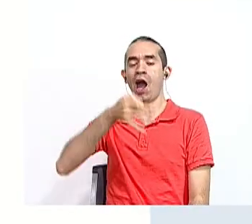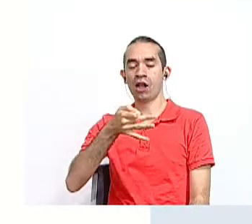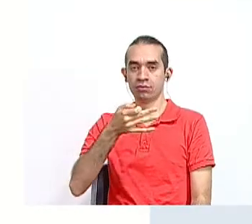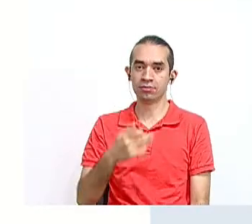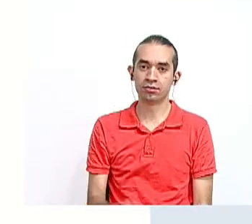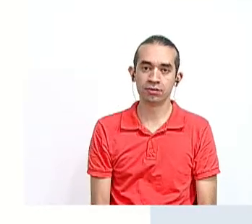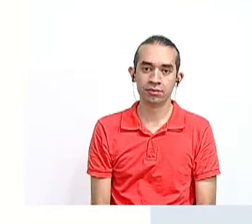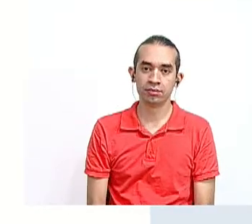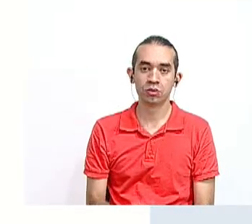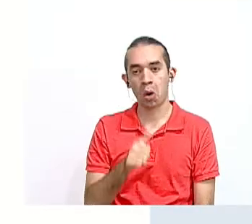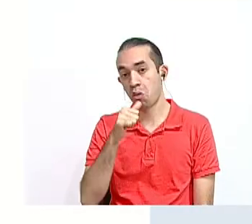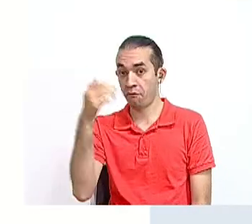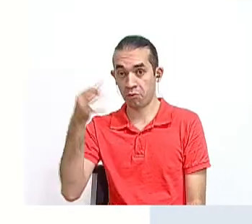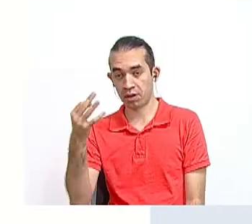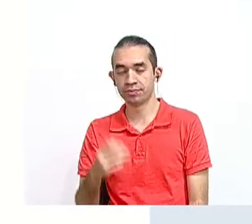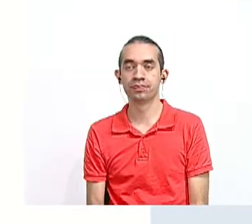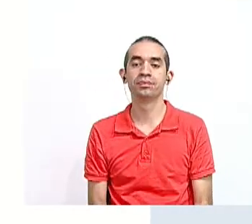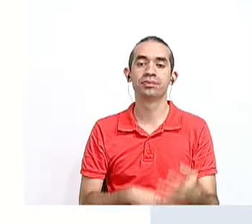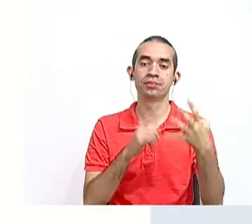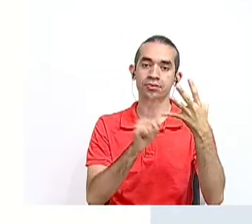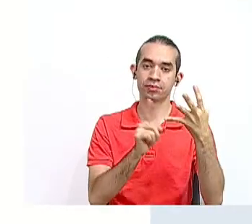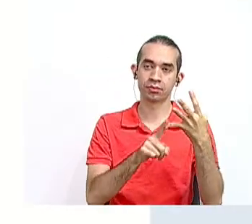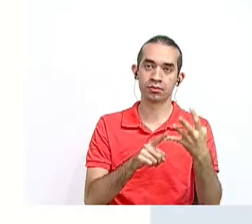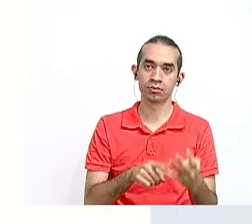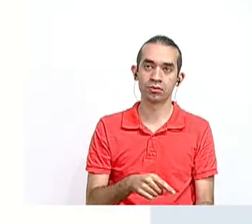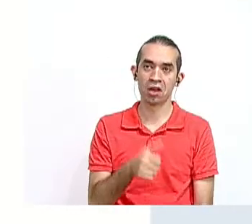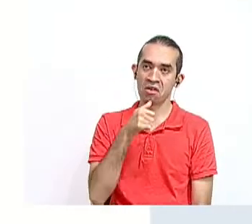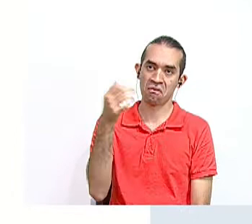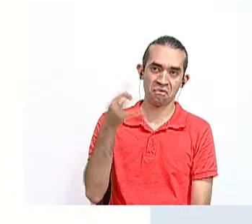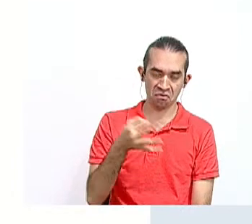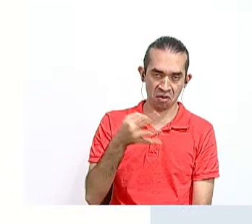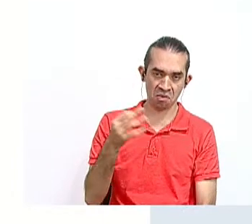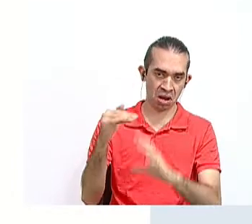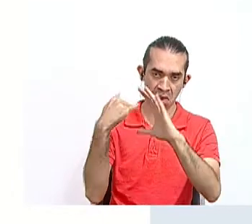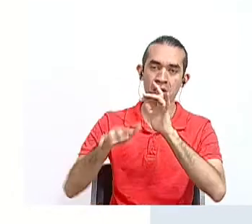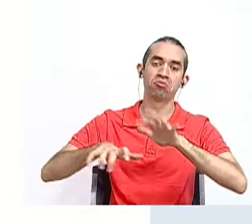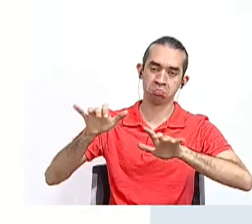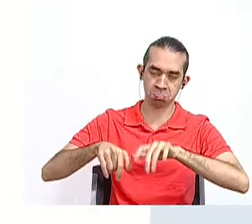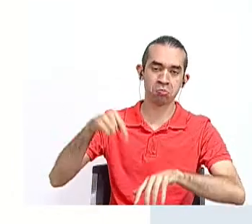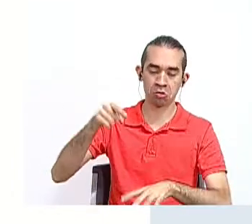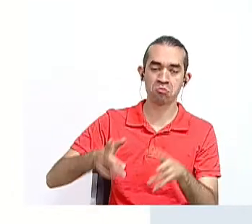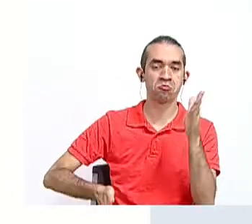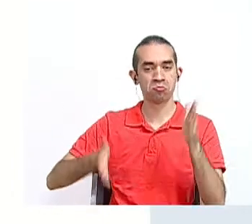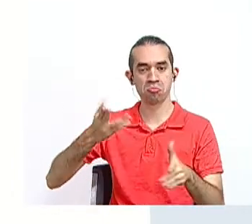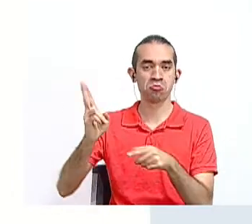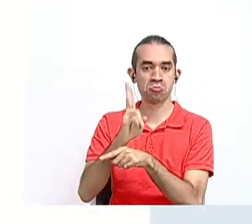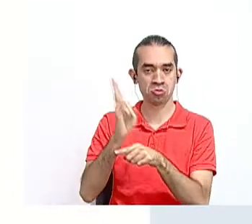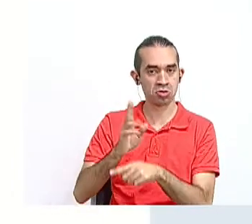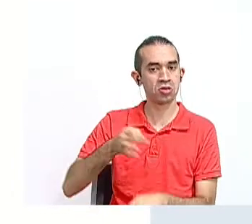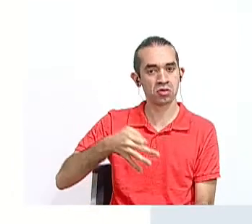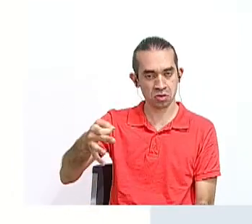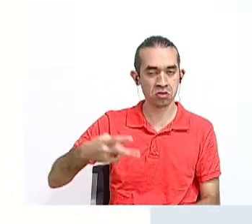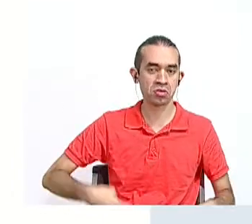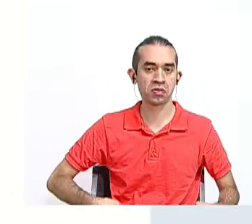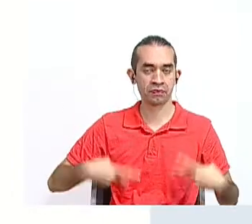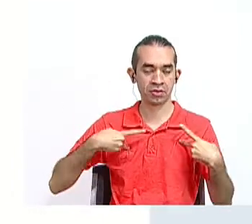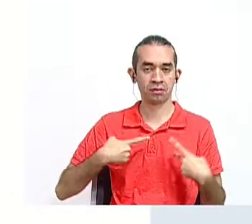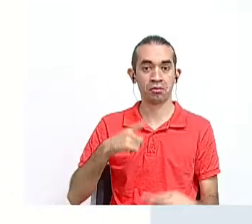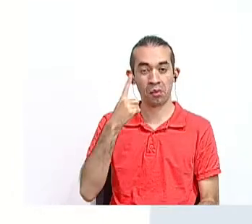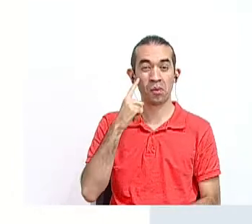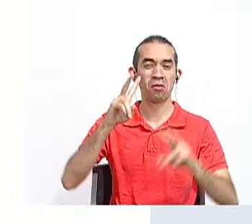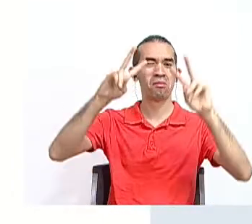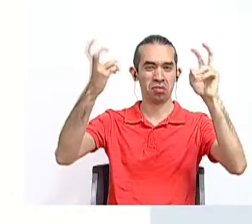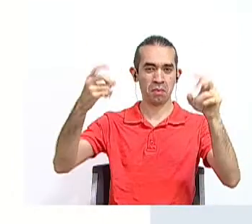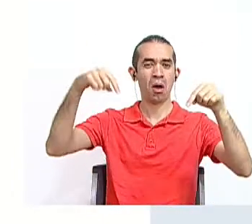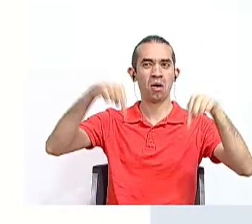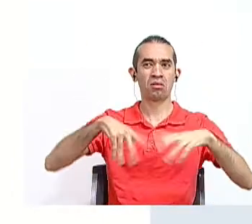to be writing an informal email about the use of these avatars in our daily lives. So you see, our topic today